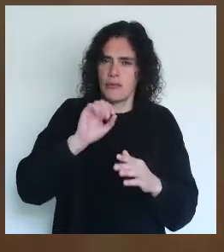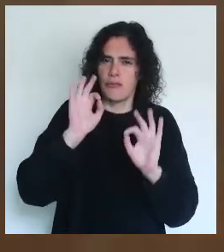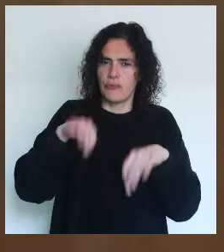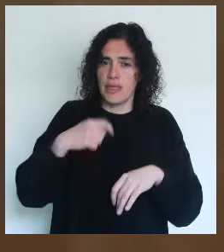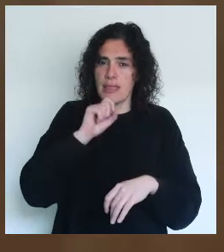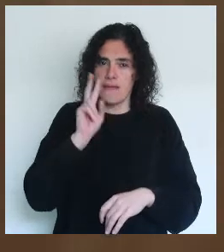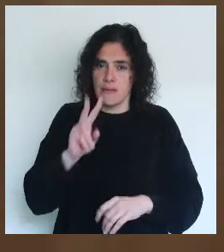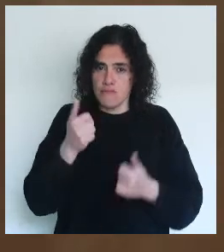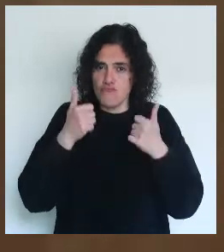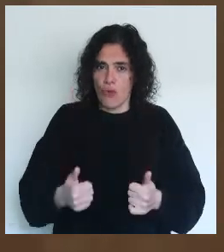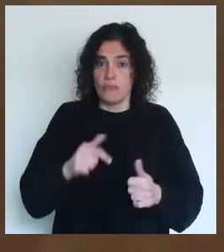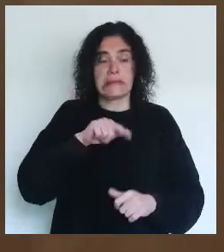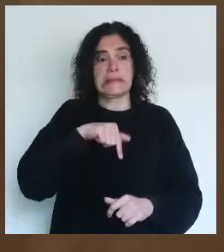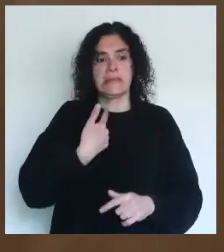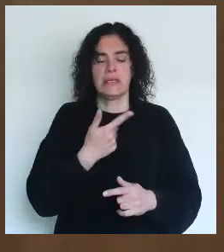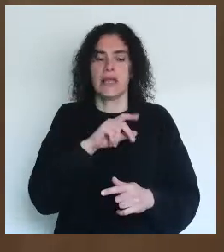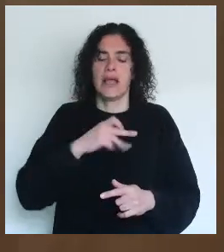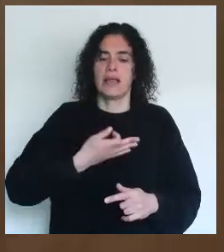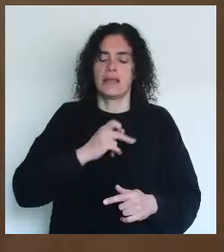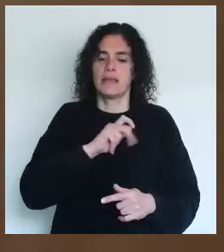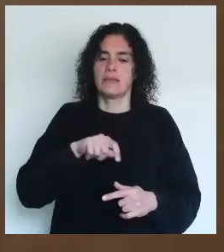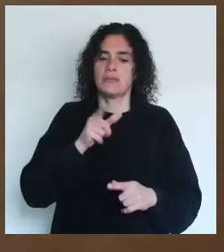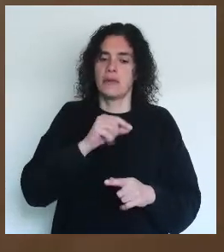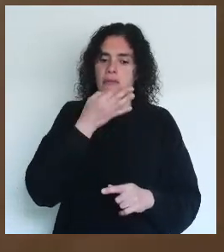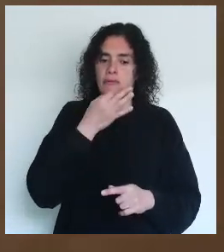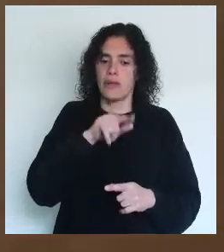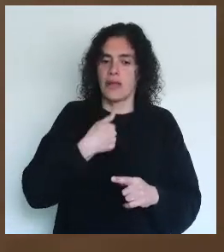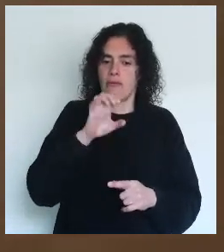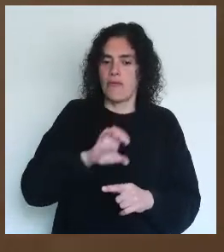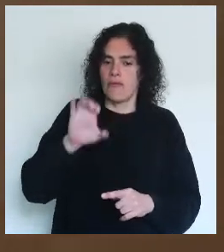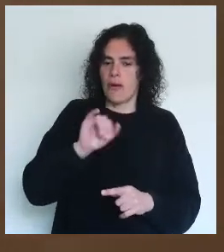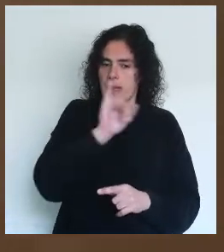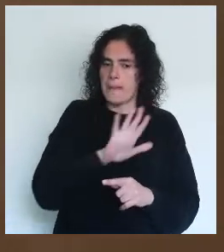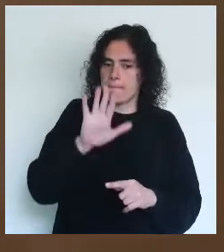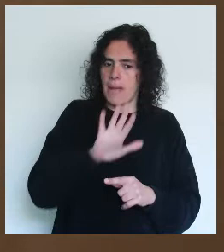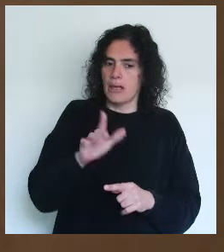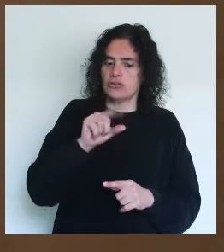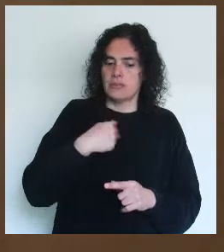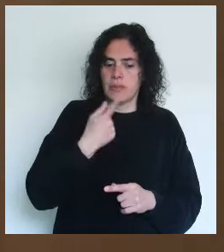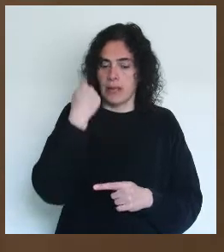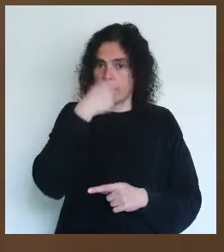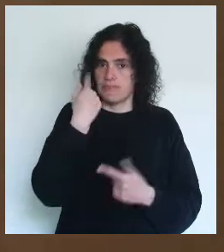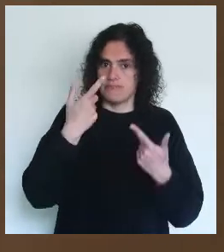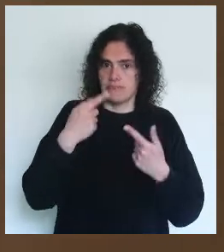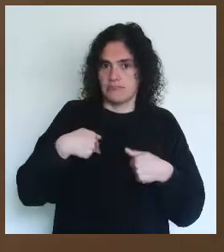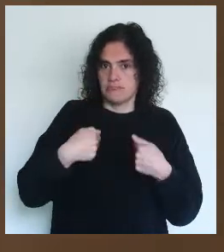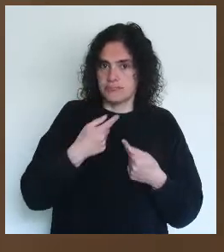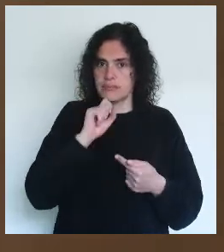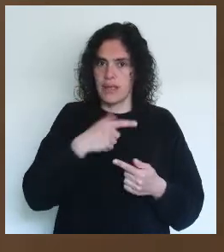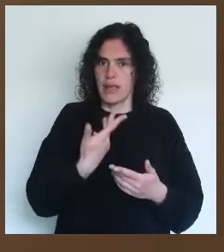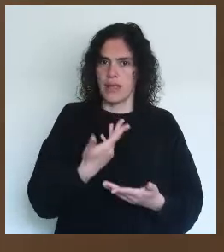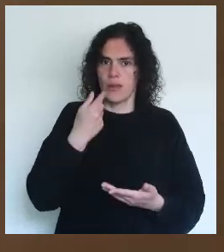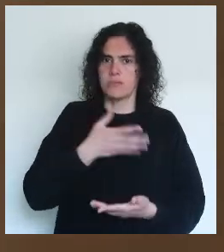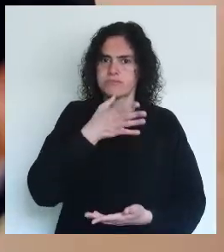So with Adrian Piper, we were also talking beside the way images and the portrait was